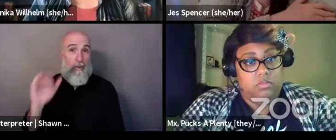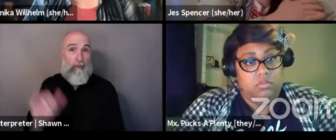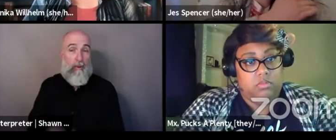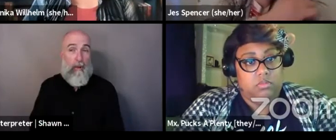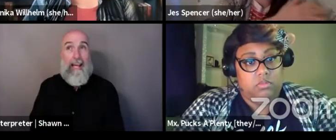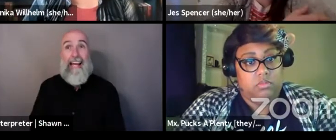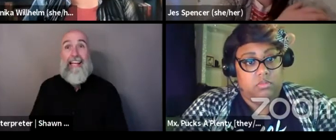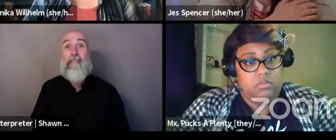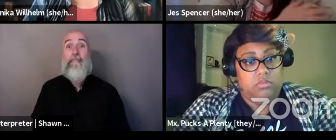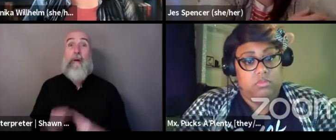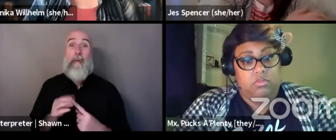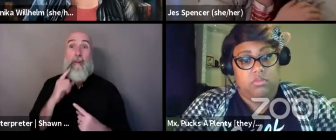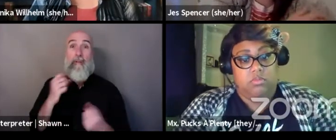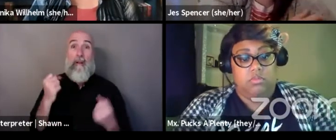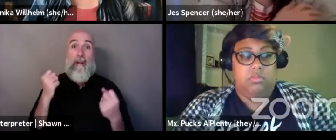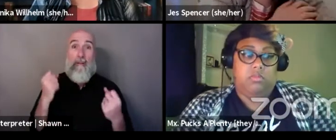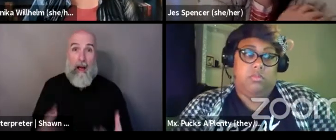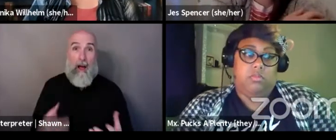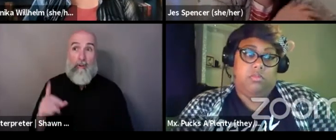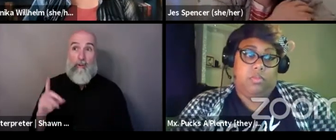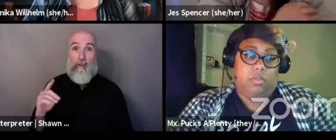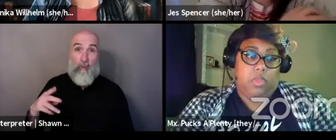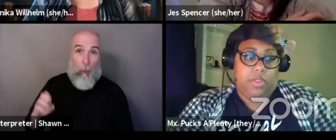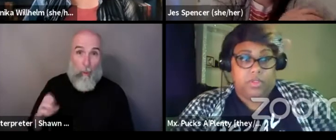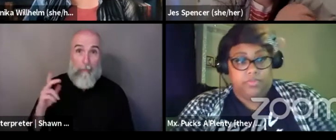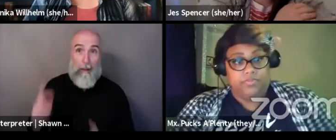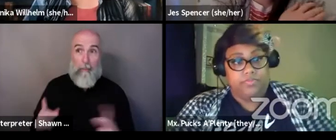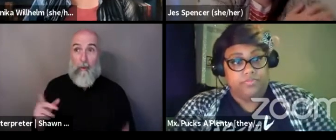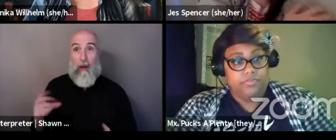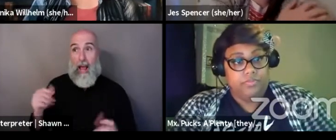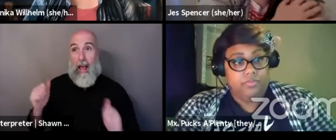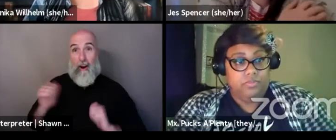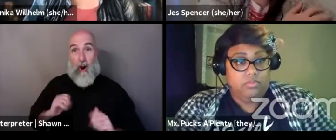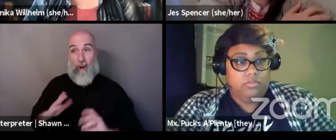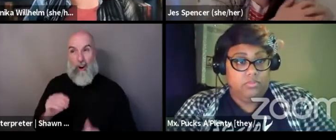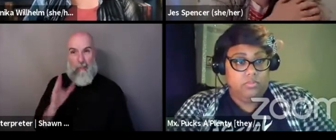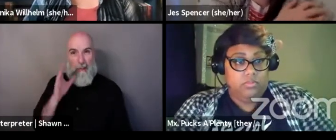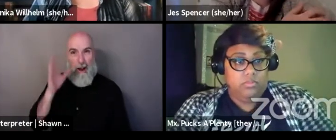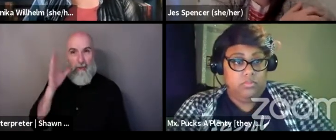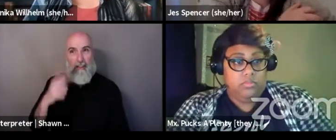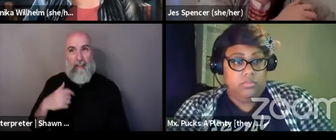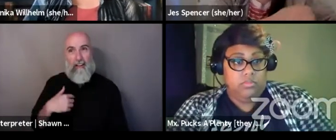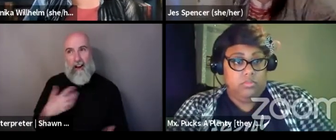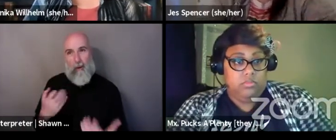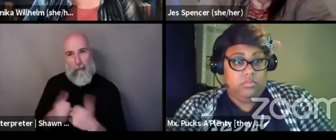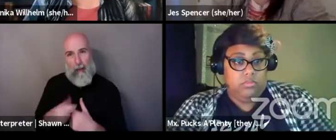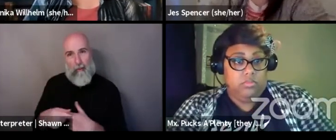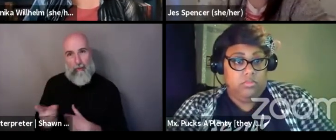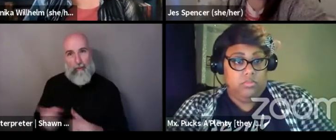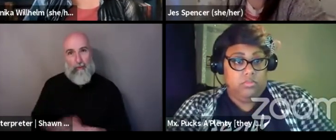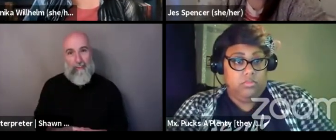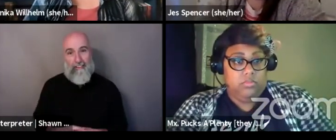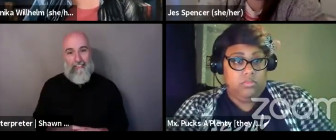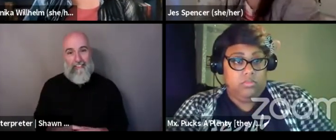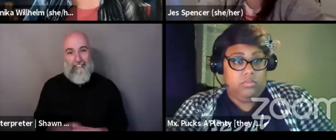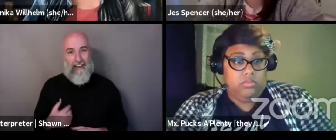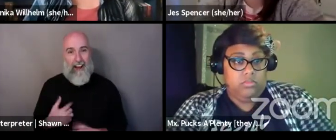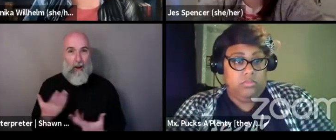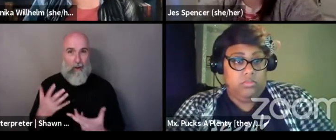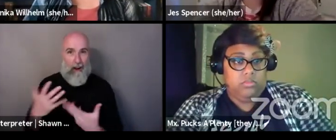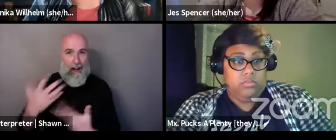a lot of dope people and artists are parents. And it's like, I want to play with you. I want to record with you.